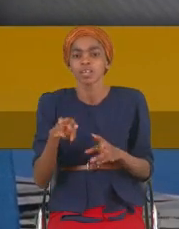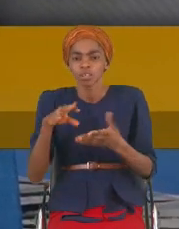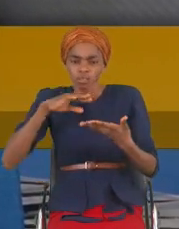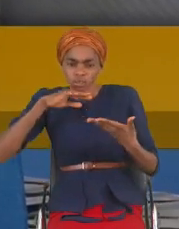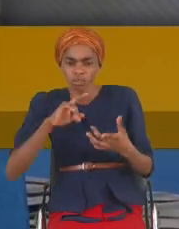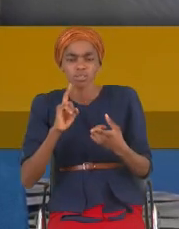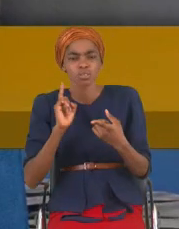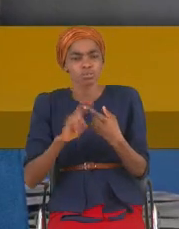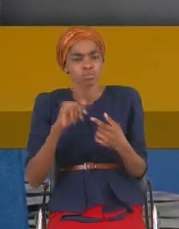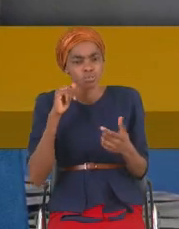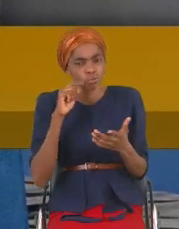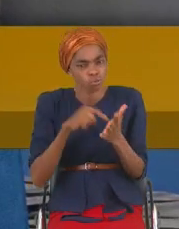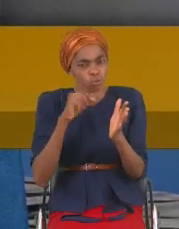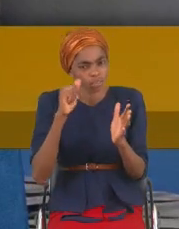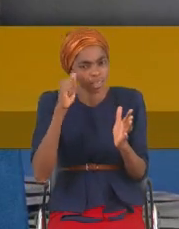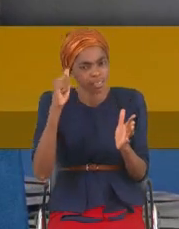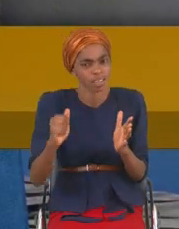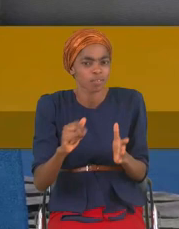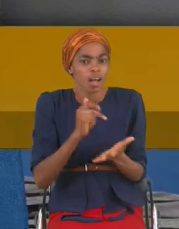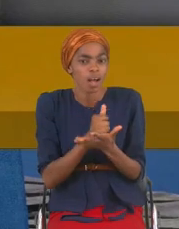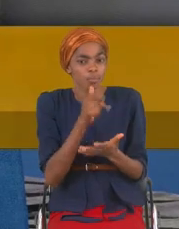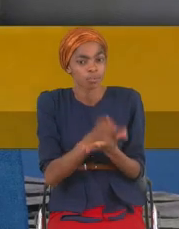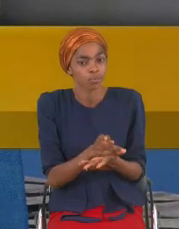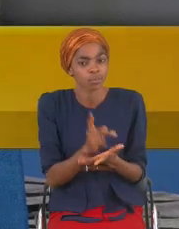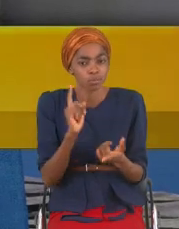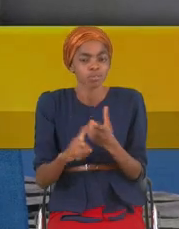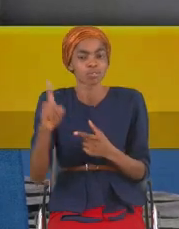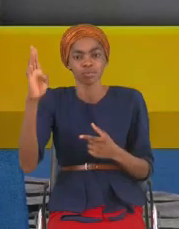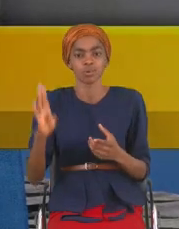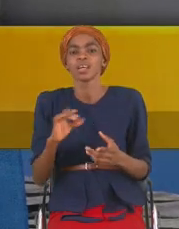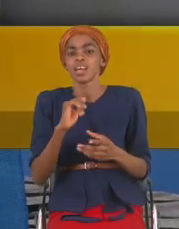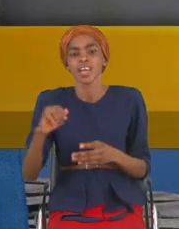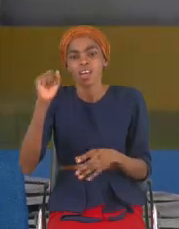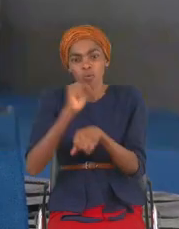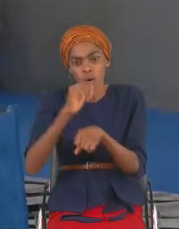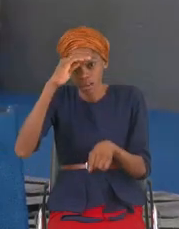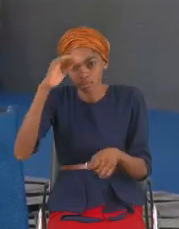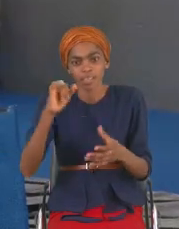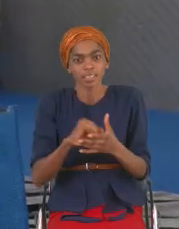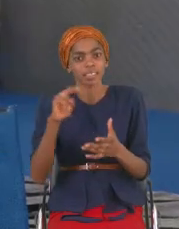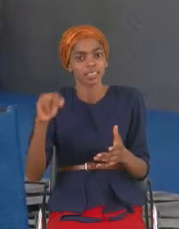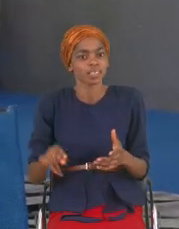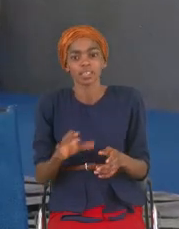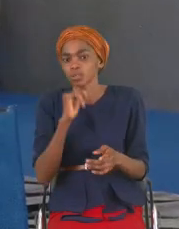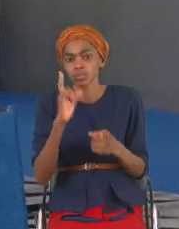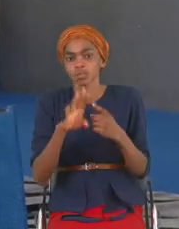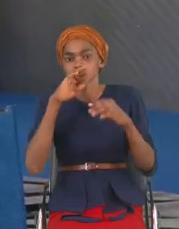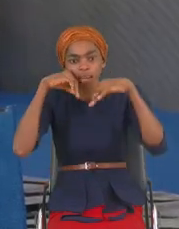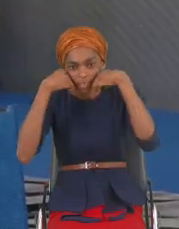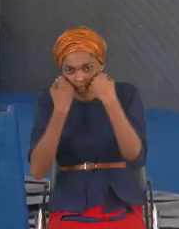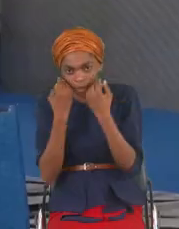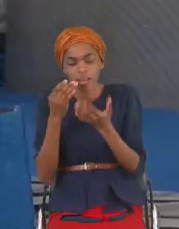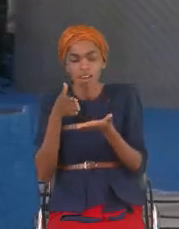show thyself approved unto God, a workman that needeth not to be ashamed,